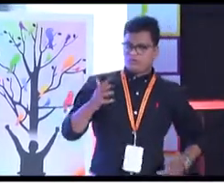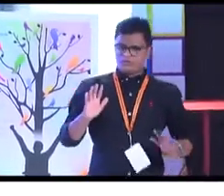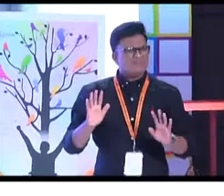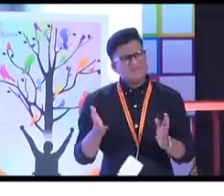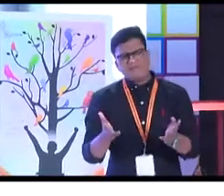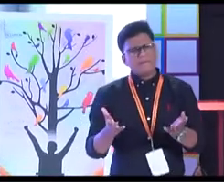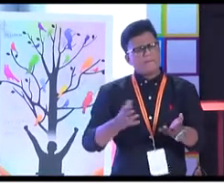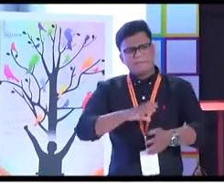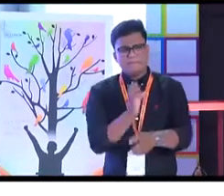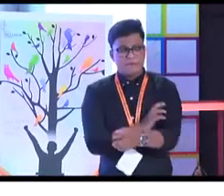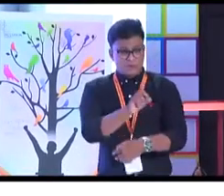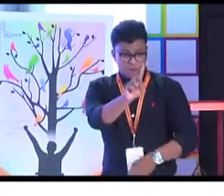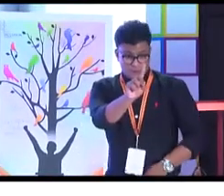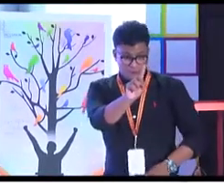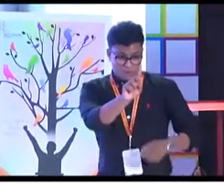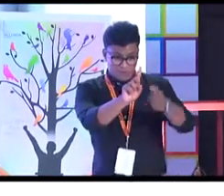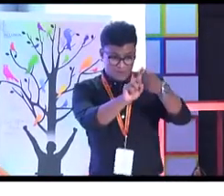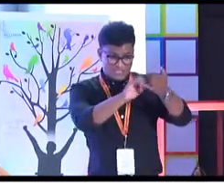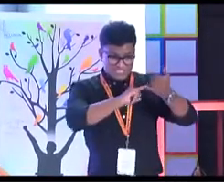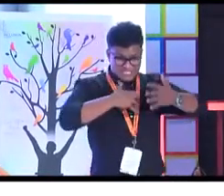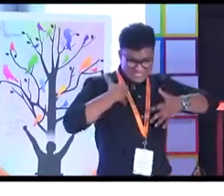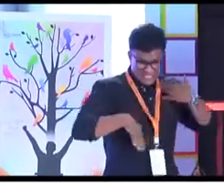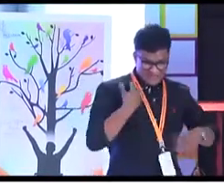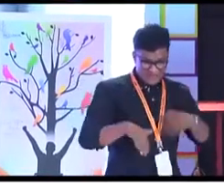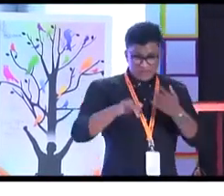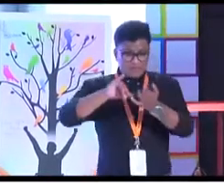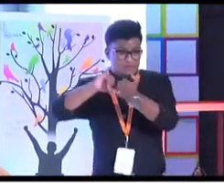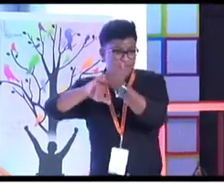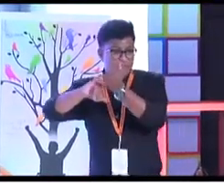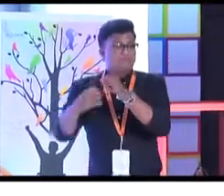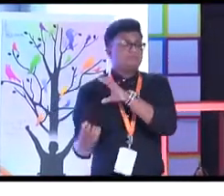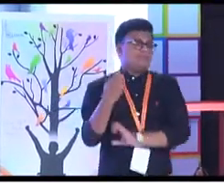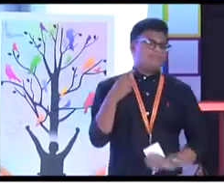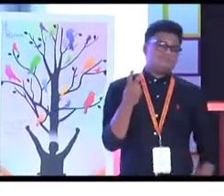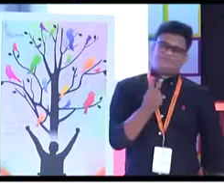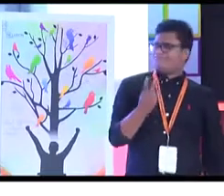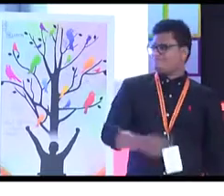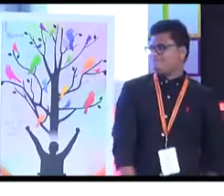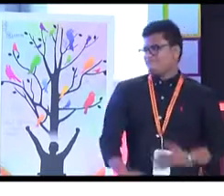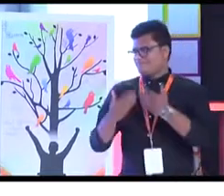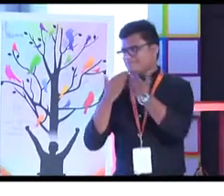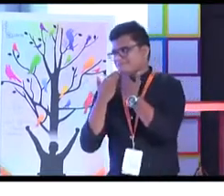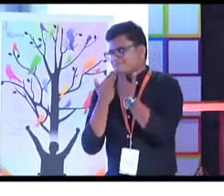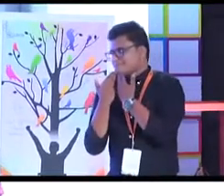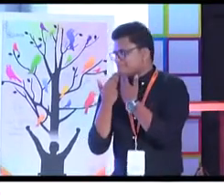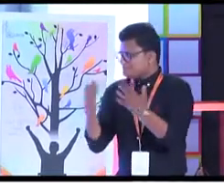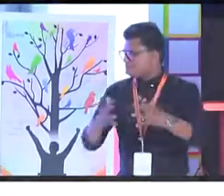more S I'm going to add after 4 S, that is the strength of you all. Thank you so much. Thank you.